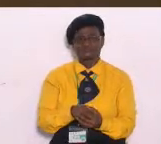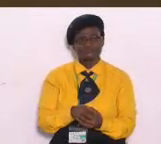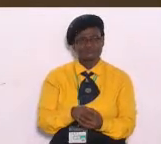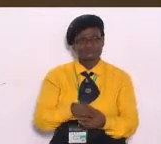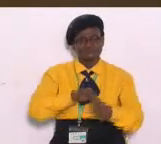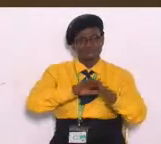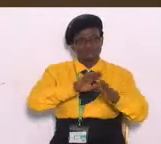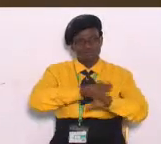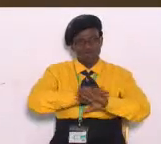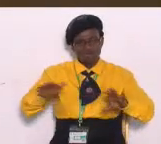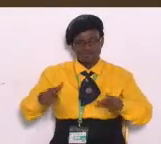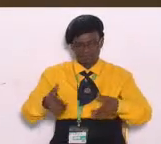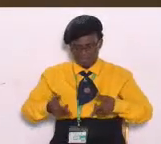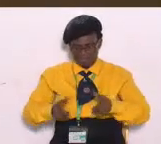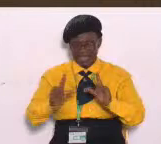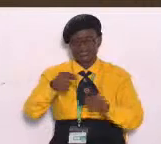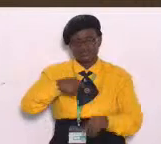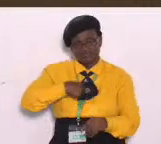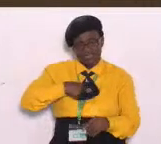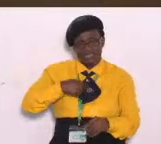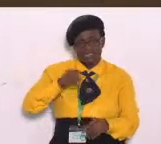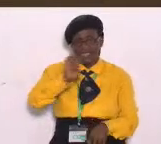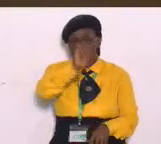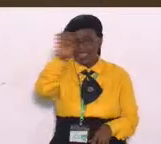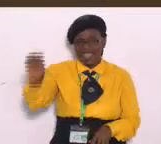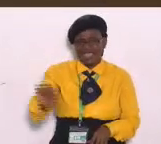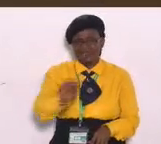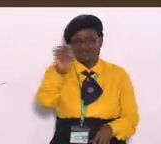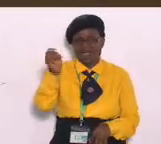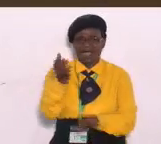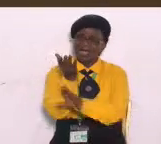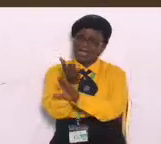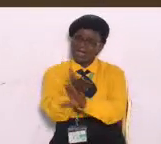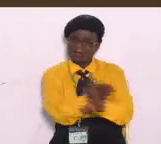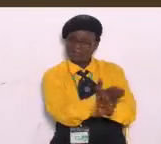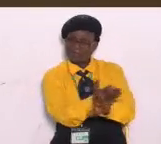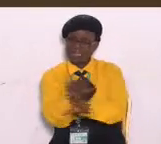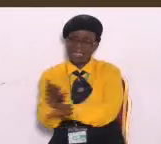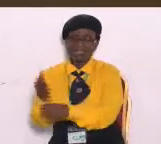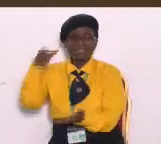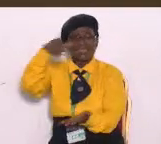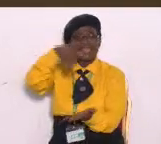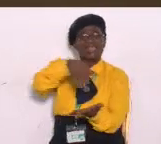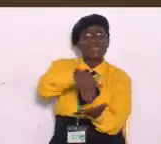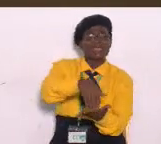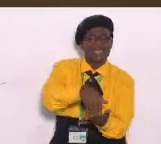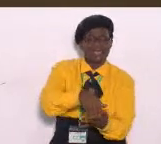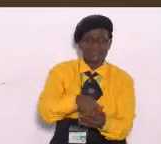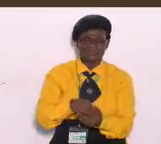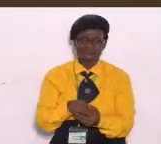Don't let me ever beg again.